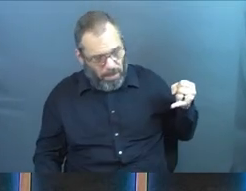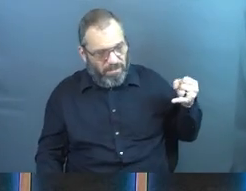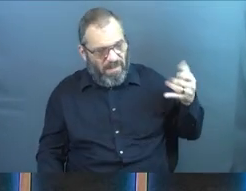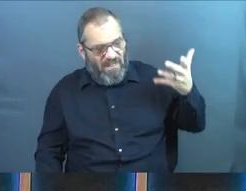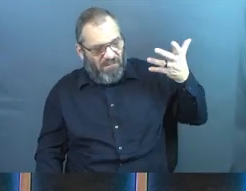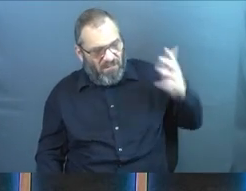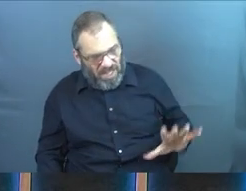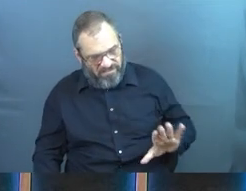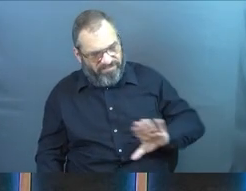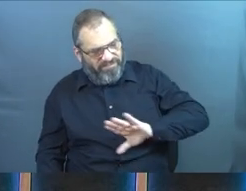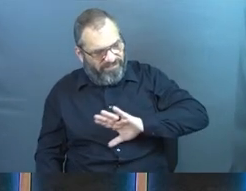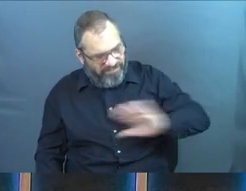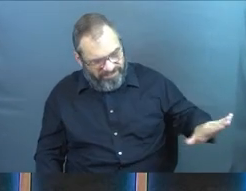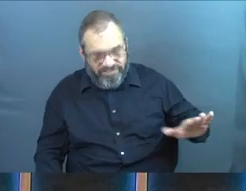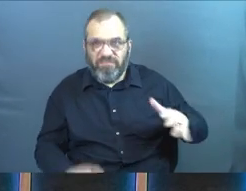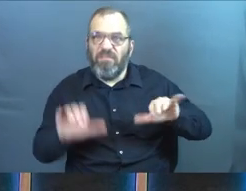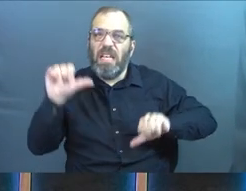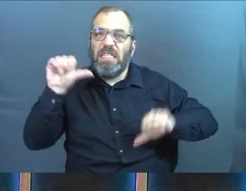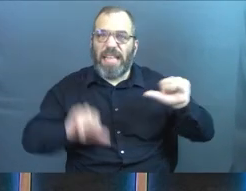that.